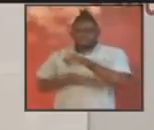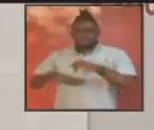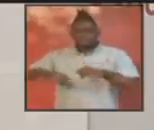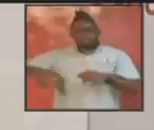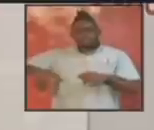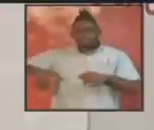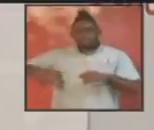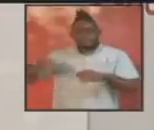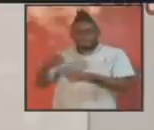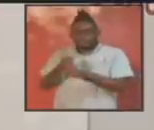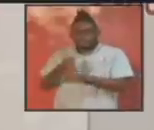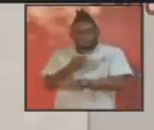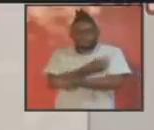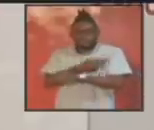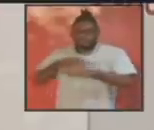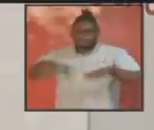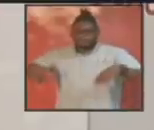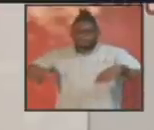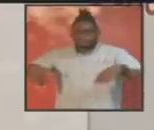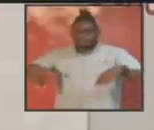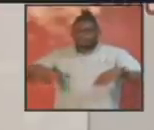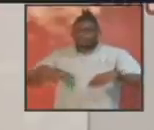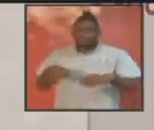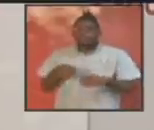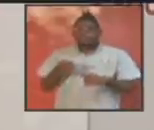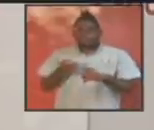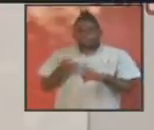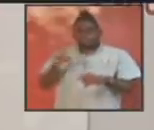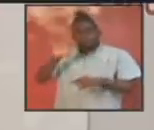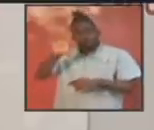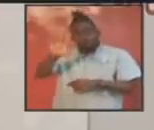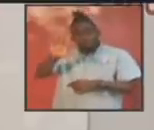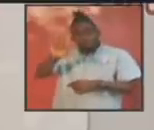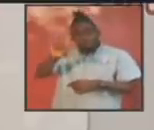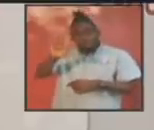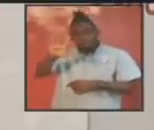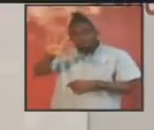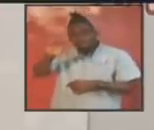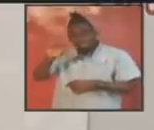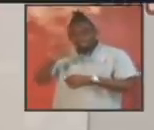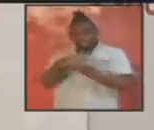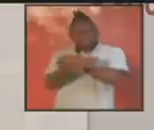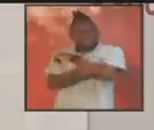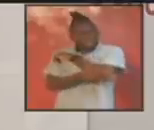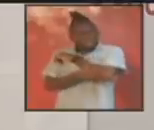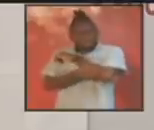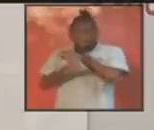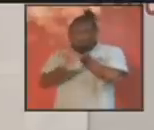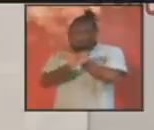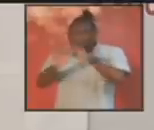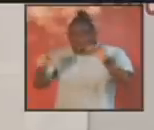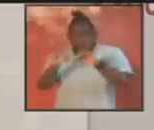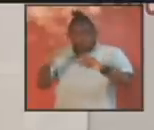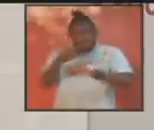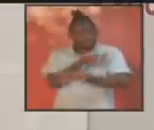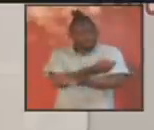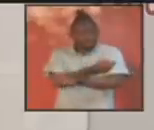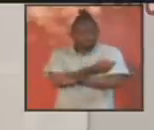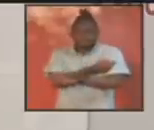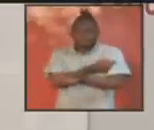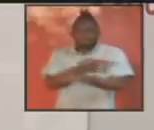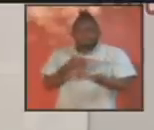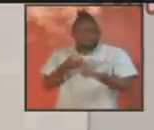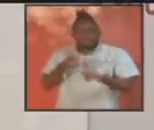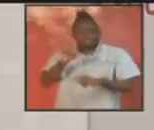dose of vaccine. So in 150 countries, there is no vaccine whatsoever